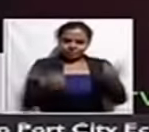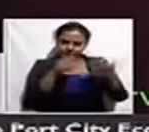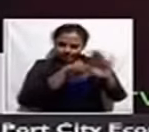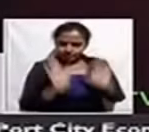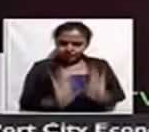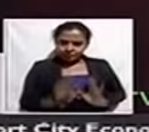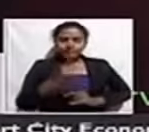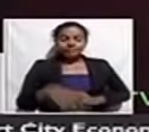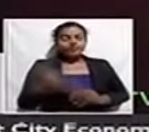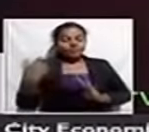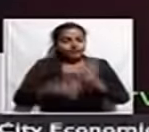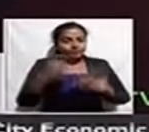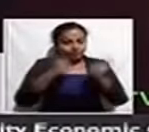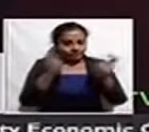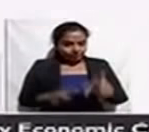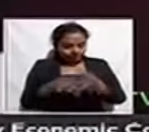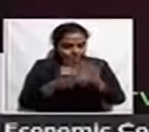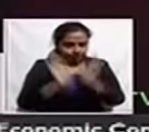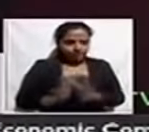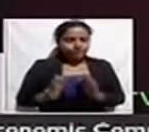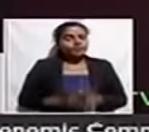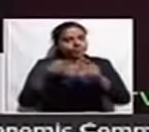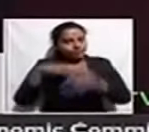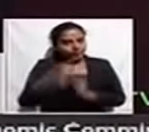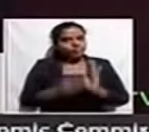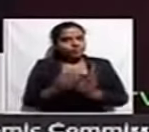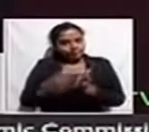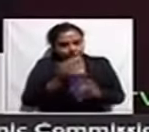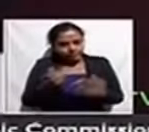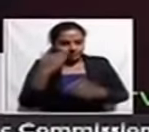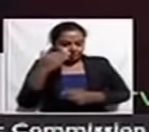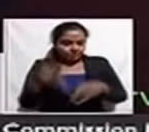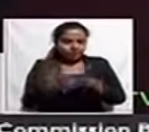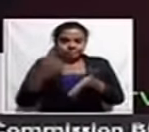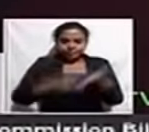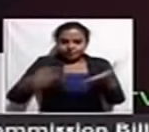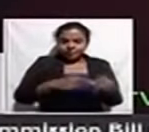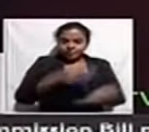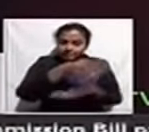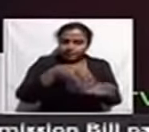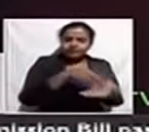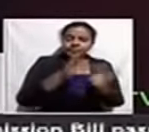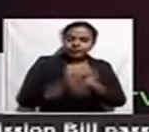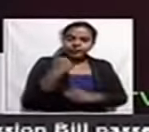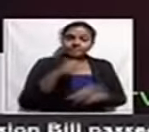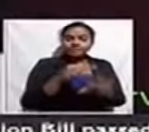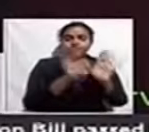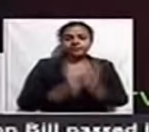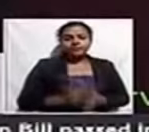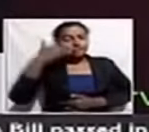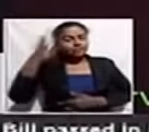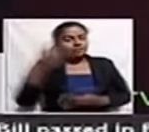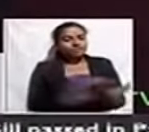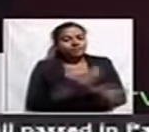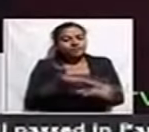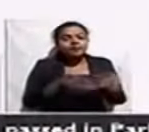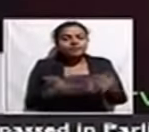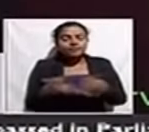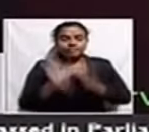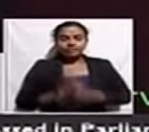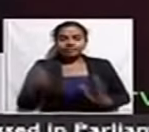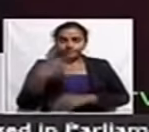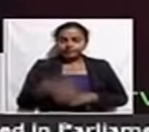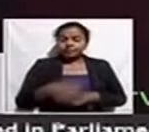part of the country. That person might have voting rights in that area. We are passing this bill because this area belongs to this country. They were